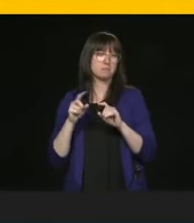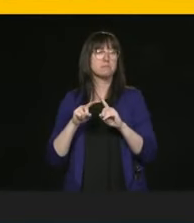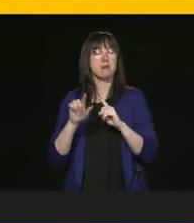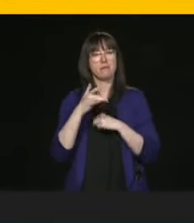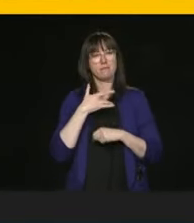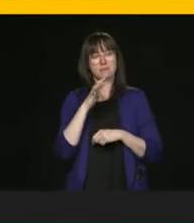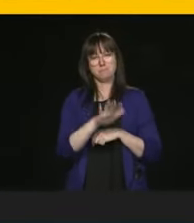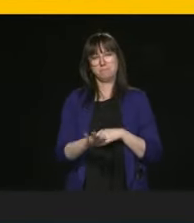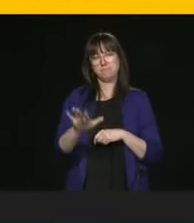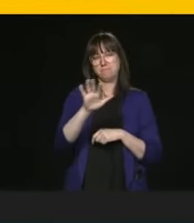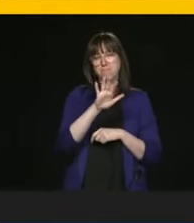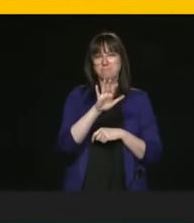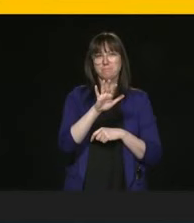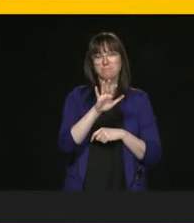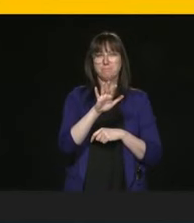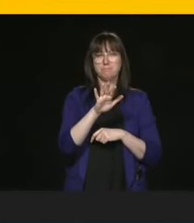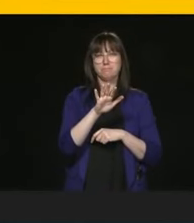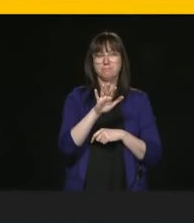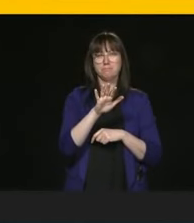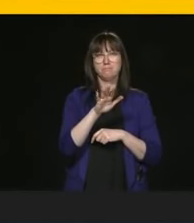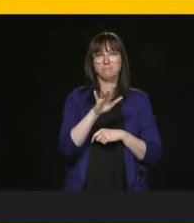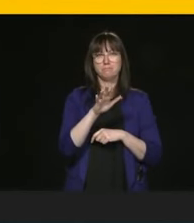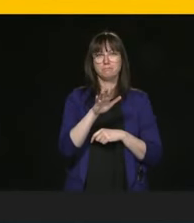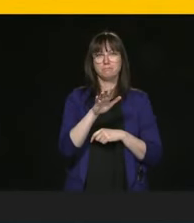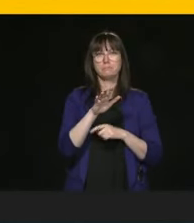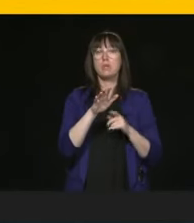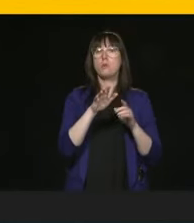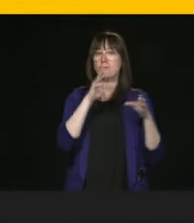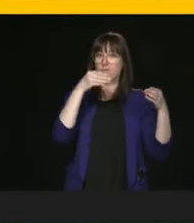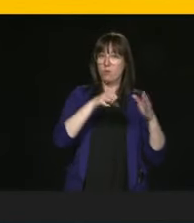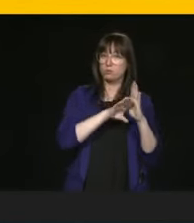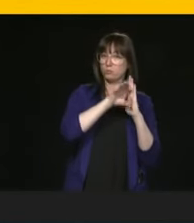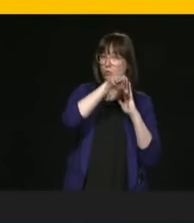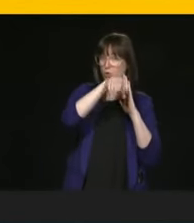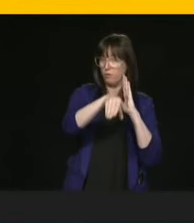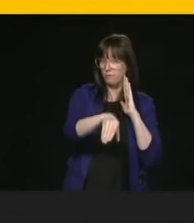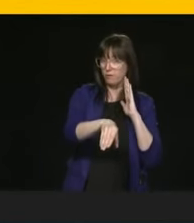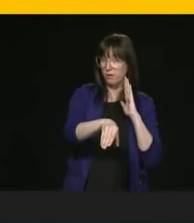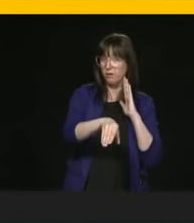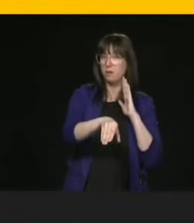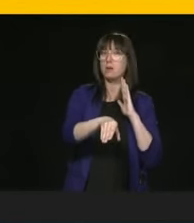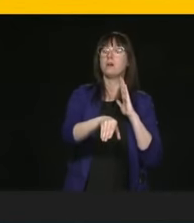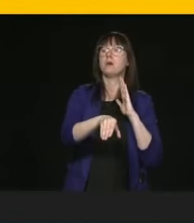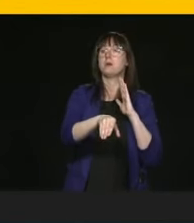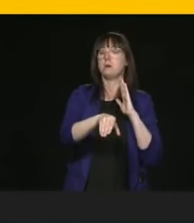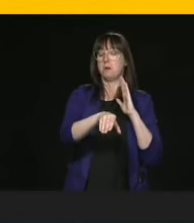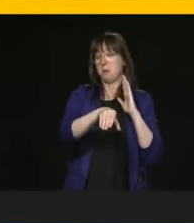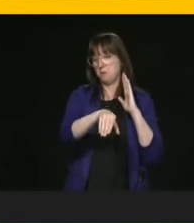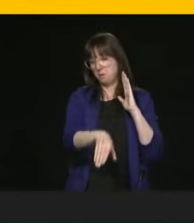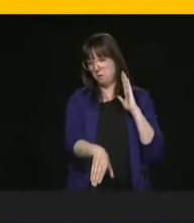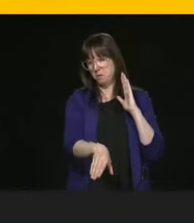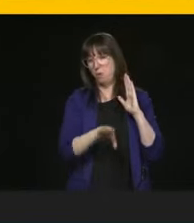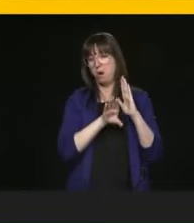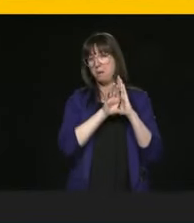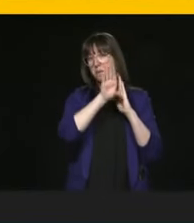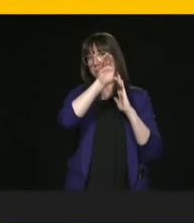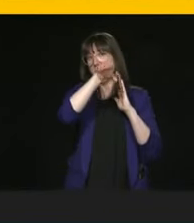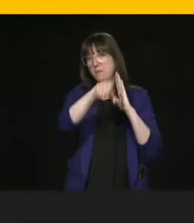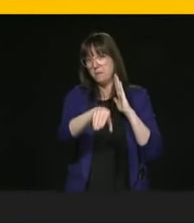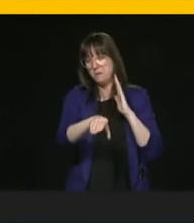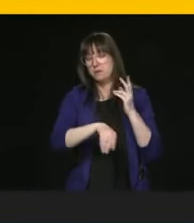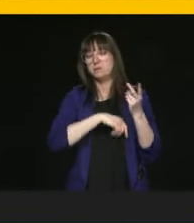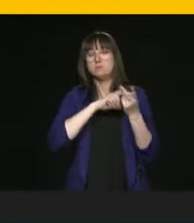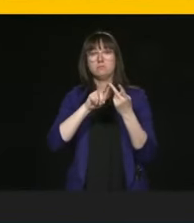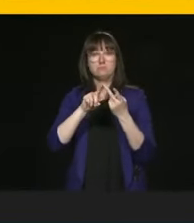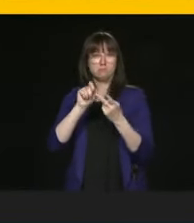not only the curve, but of course where the curve may be heading. It's also around the capacity of the health system. It's